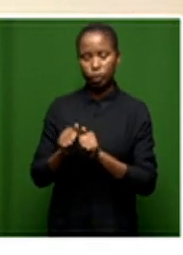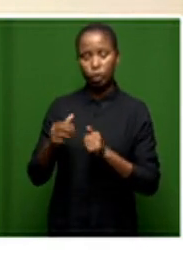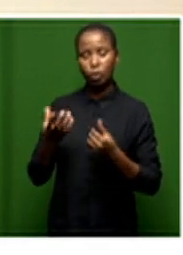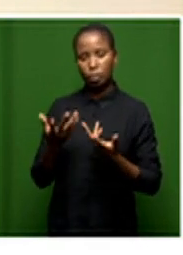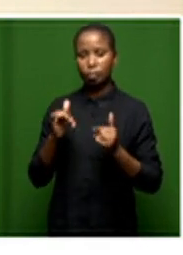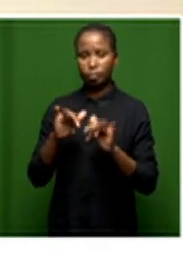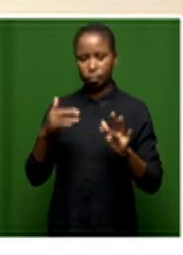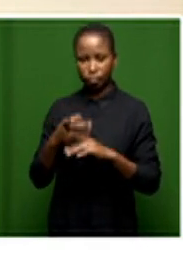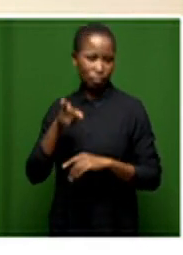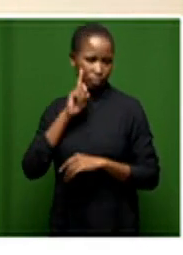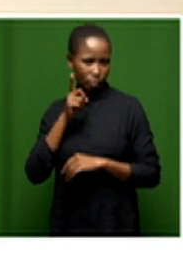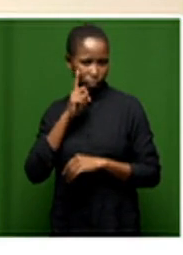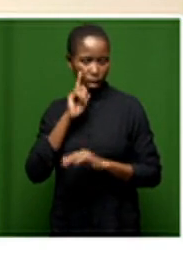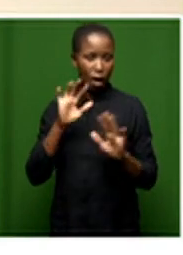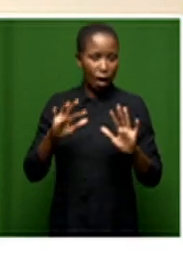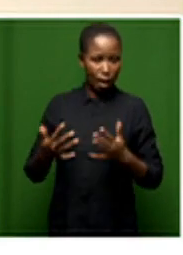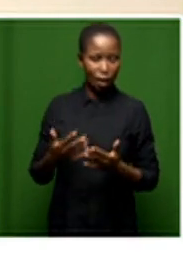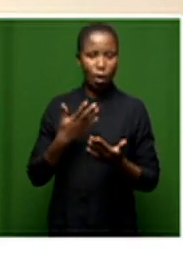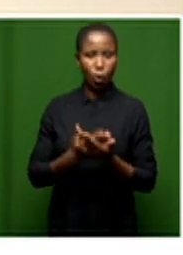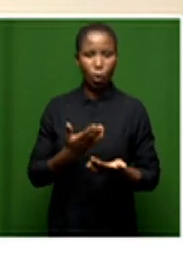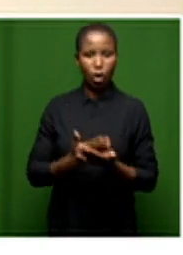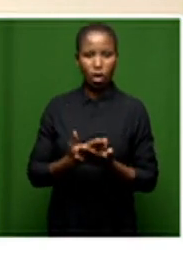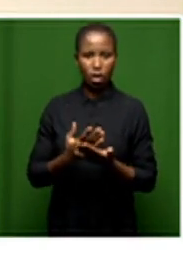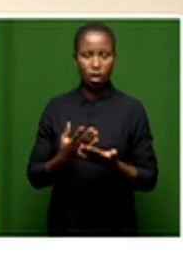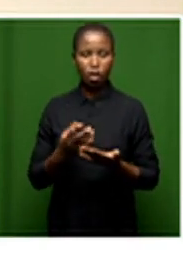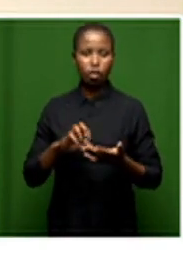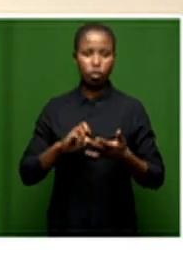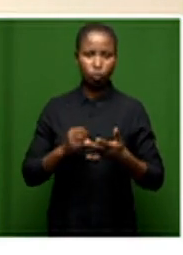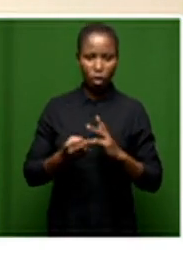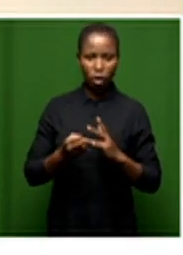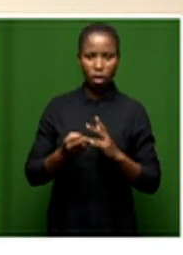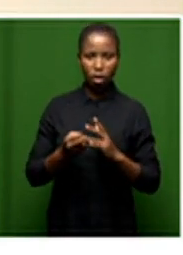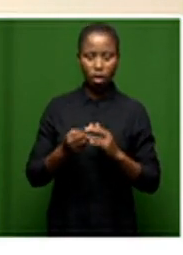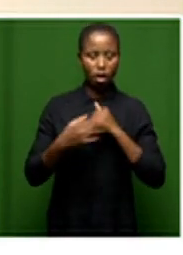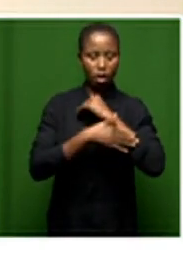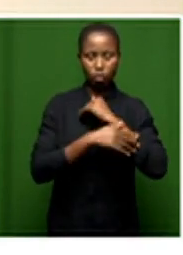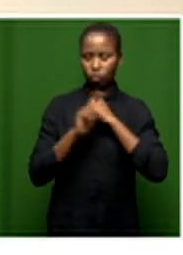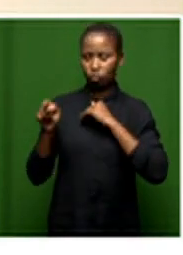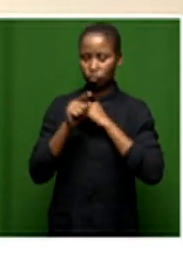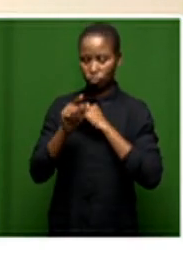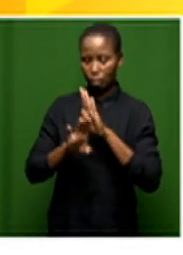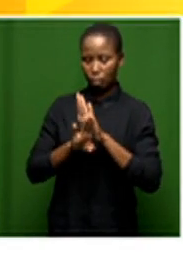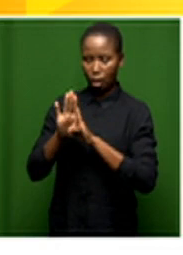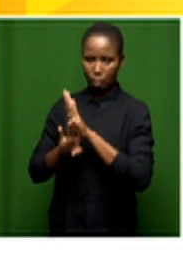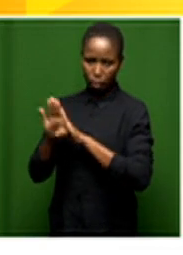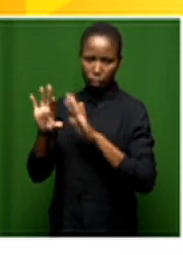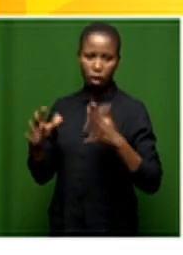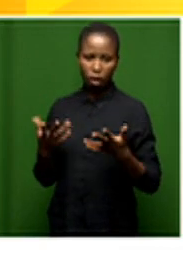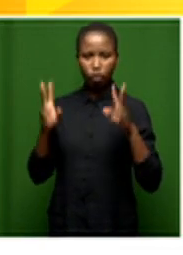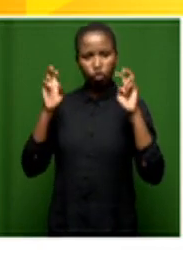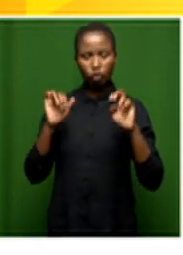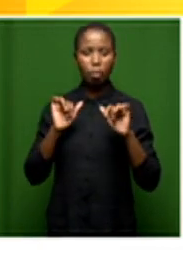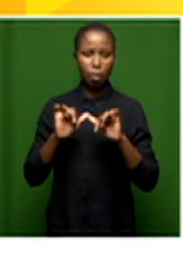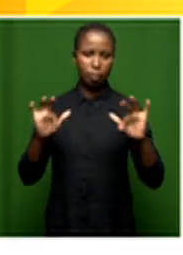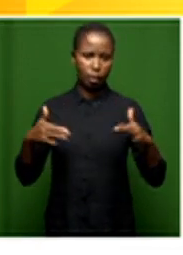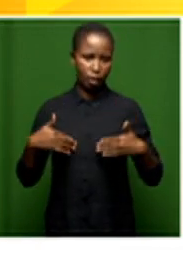how we can work to advance the priorities of both countries in public health. Which is so important,